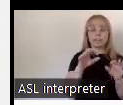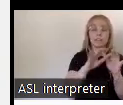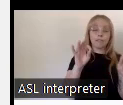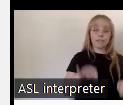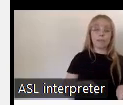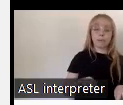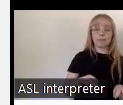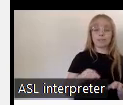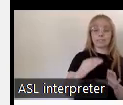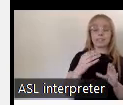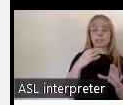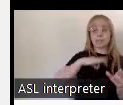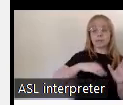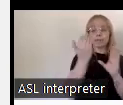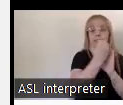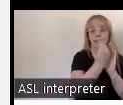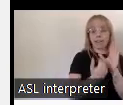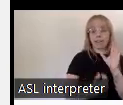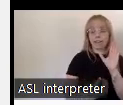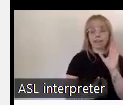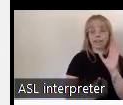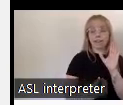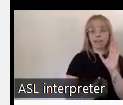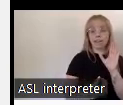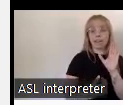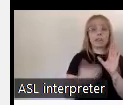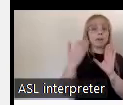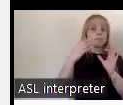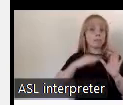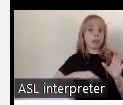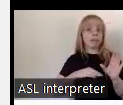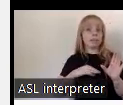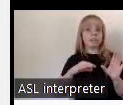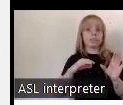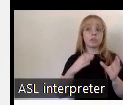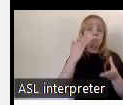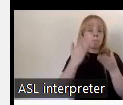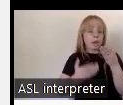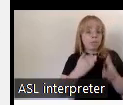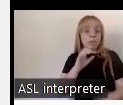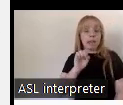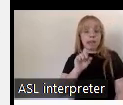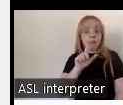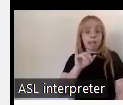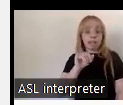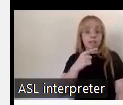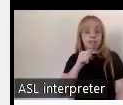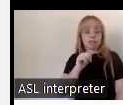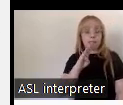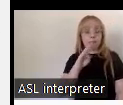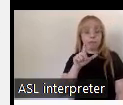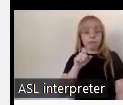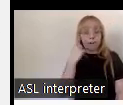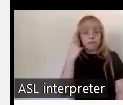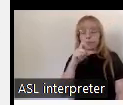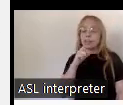that you have. It does not list the benefits that you're eligible for or that you might be eligible for, unless you